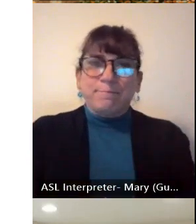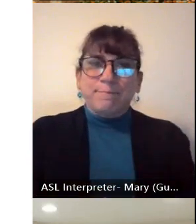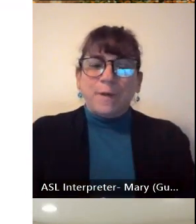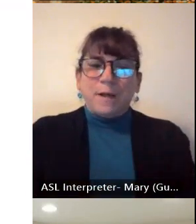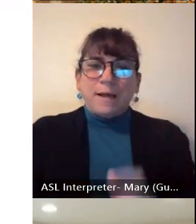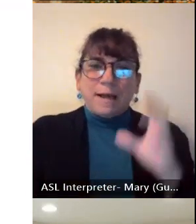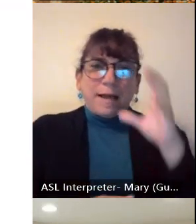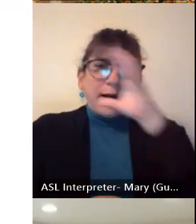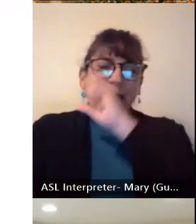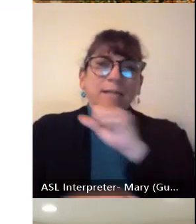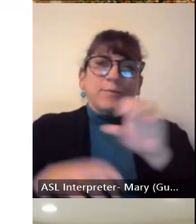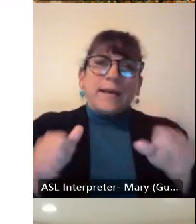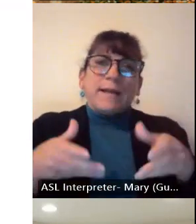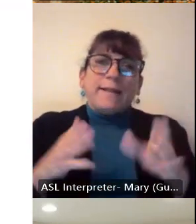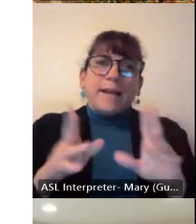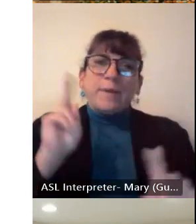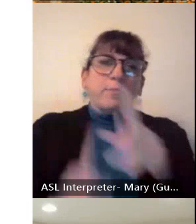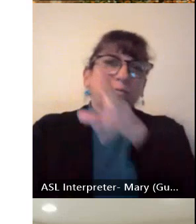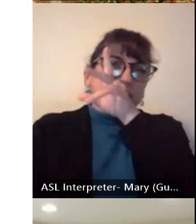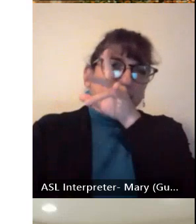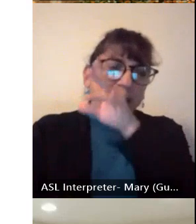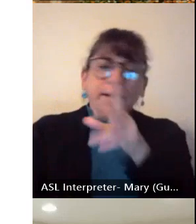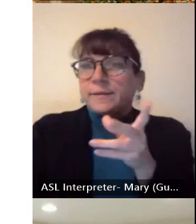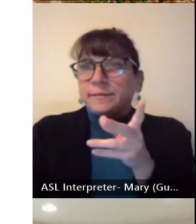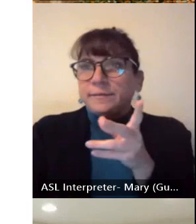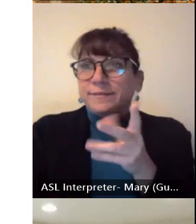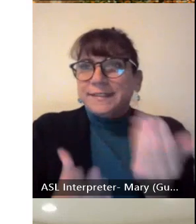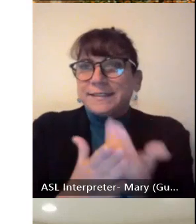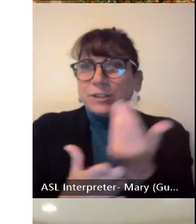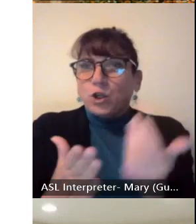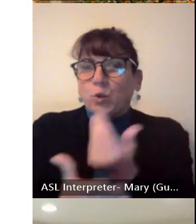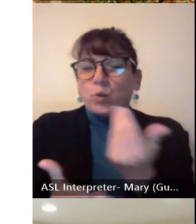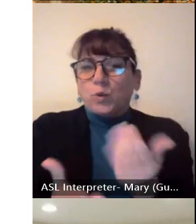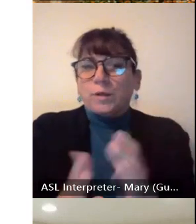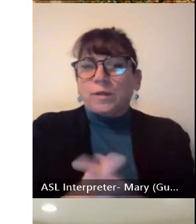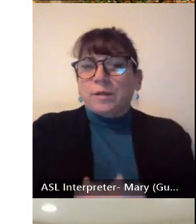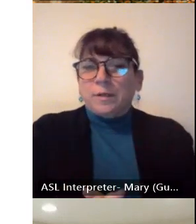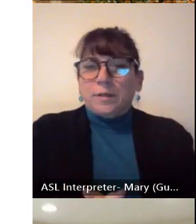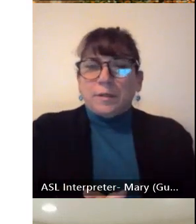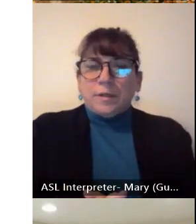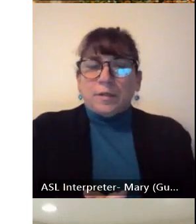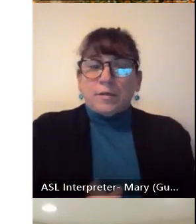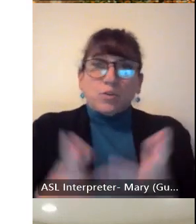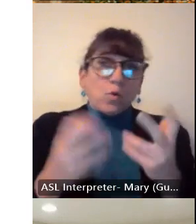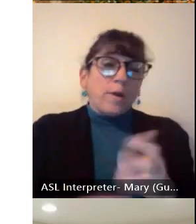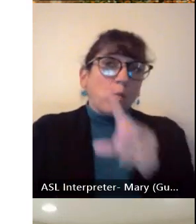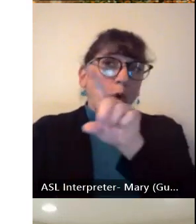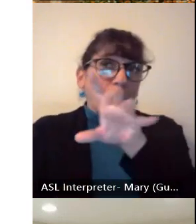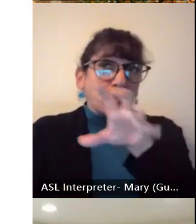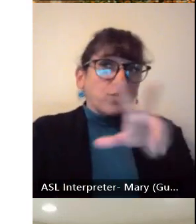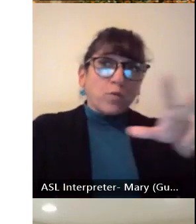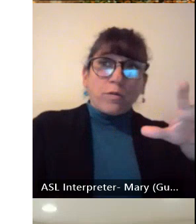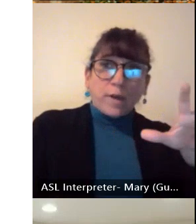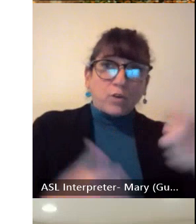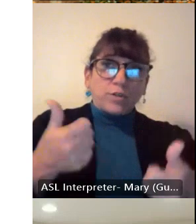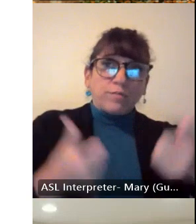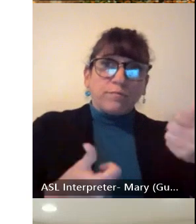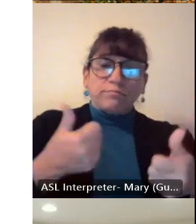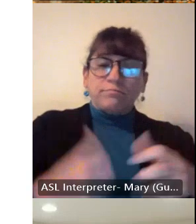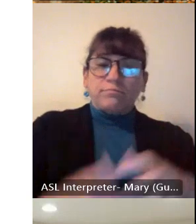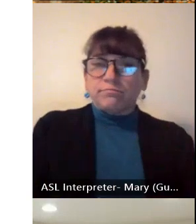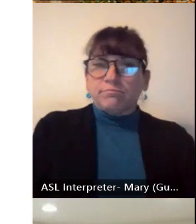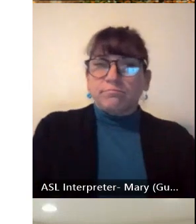guess we can let people speak it verbally. Again, this is new. So do you want 300 or 100, Stephanie?